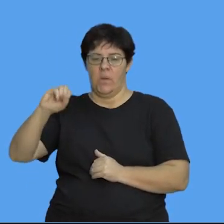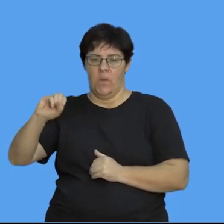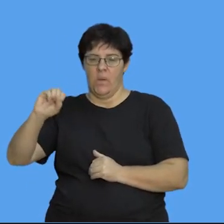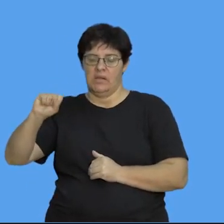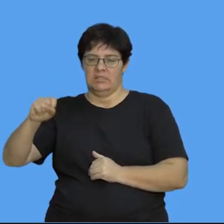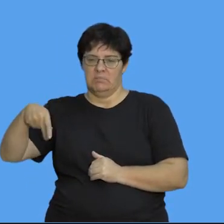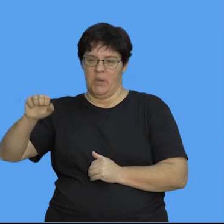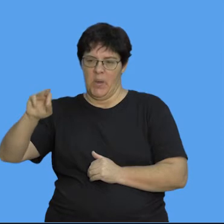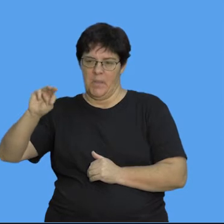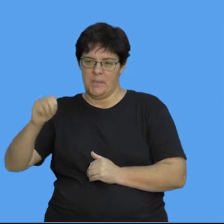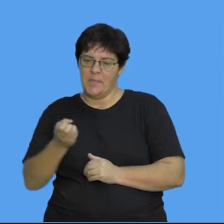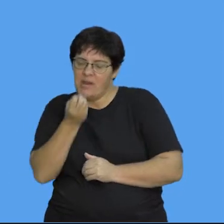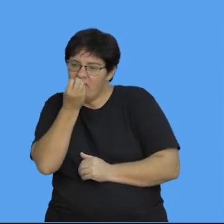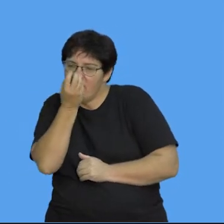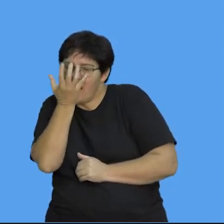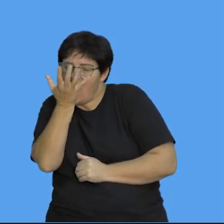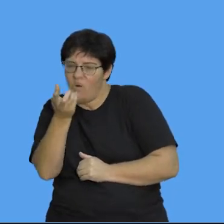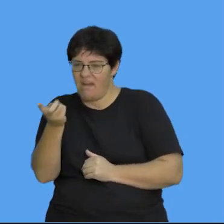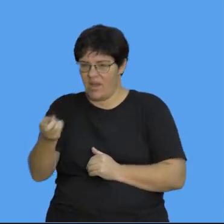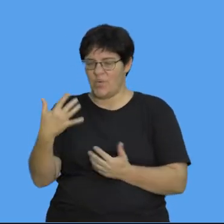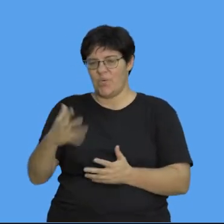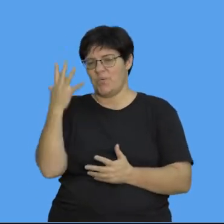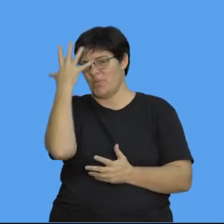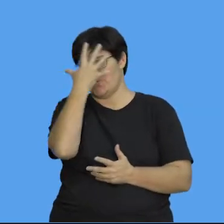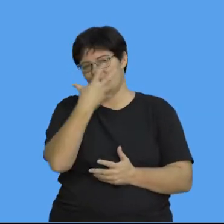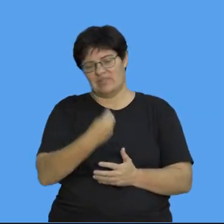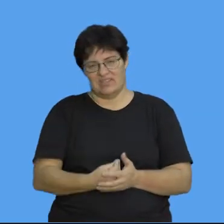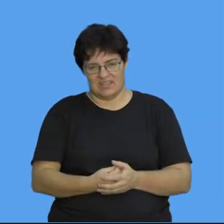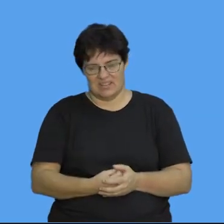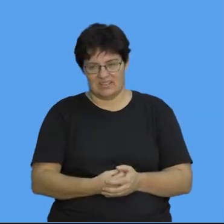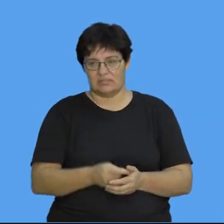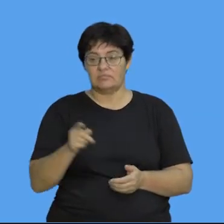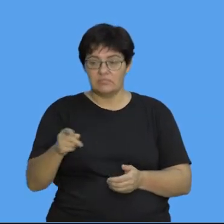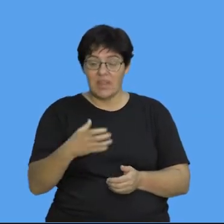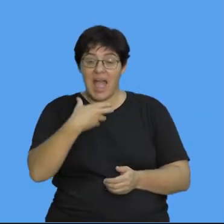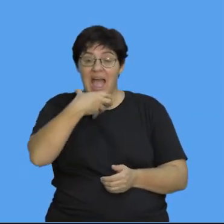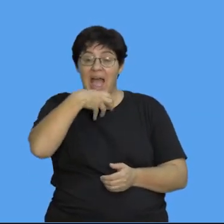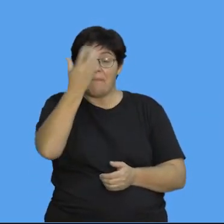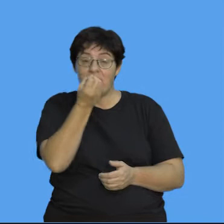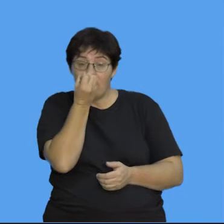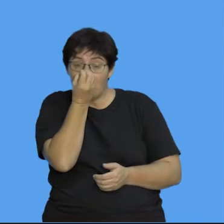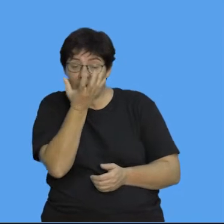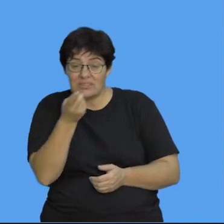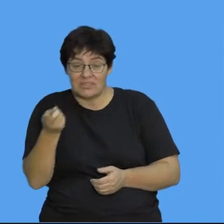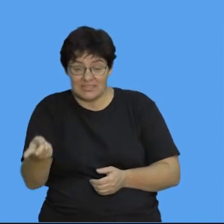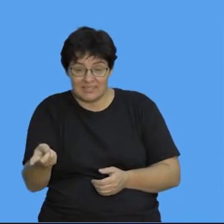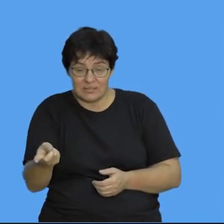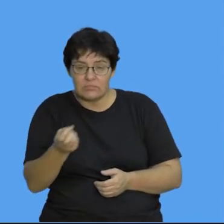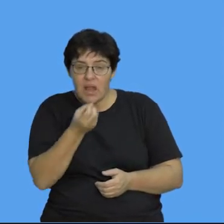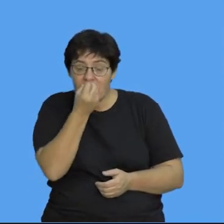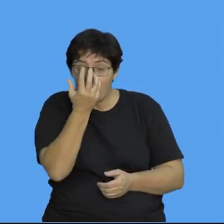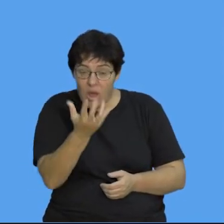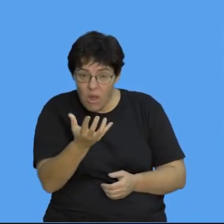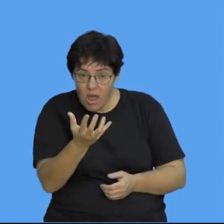to be these beautiful flowers. Now this over here is an apple blossom. It's